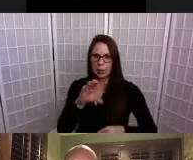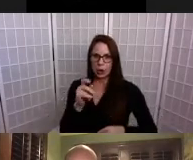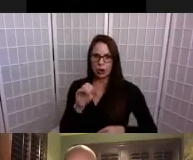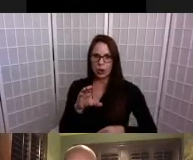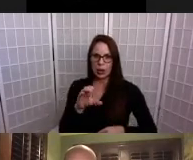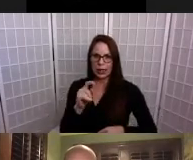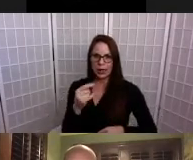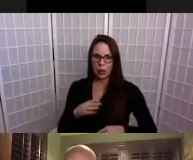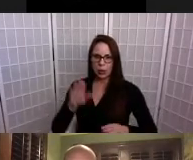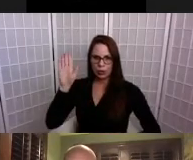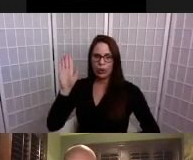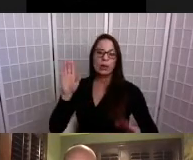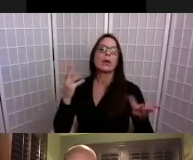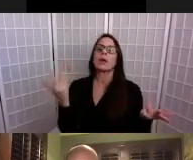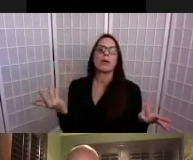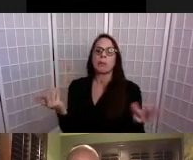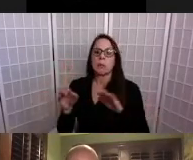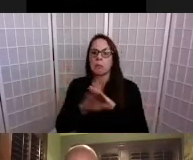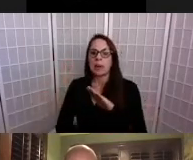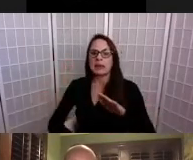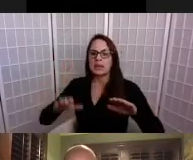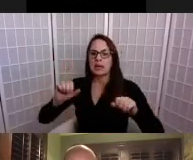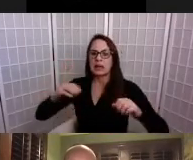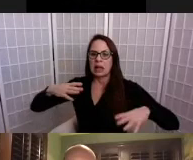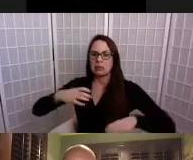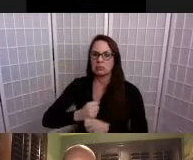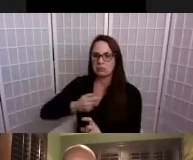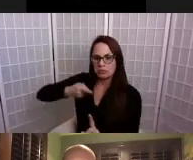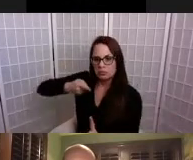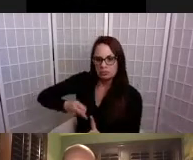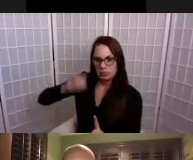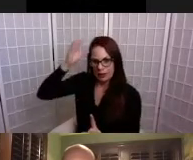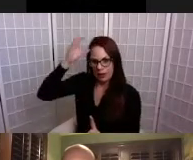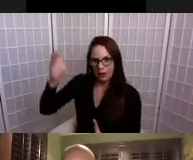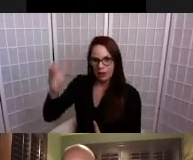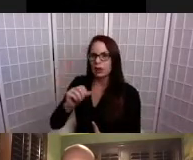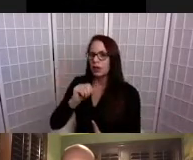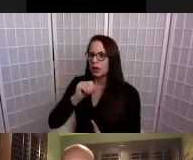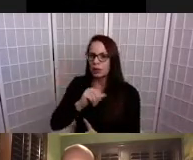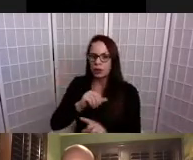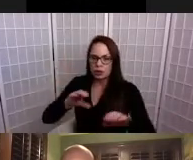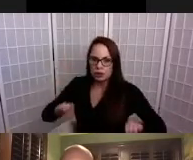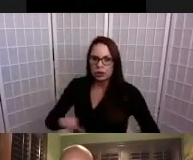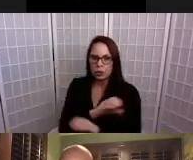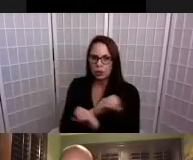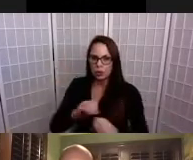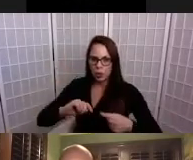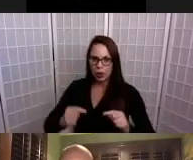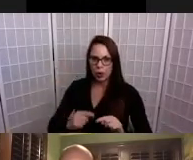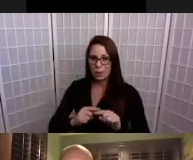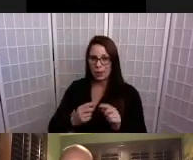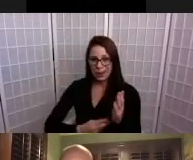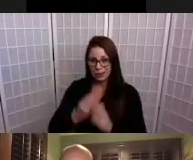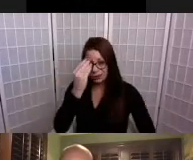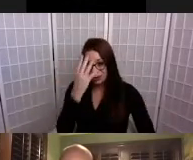you there. Basically can be boiled down into the concept of do no harm, but truthfully, as doctors, we